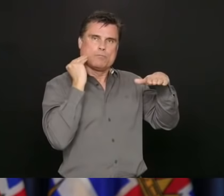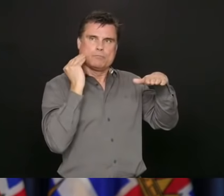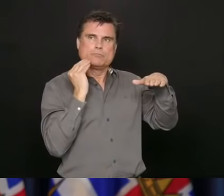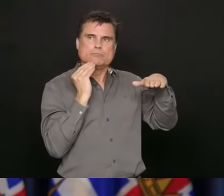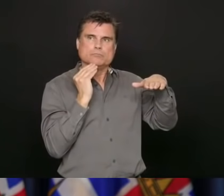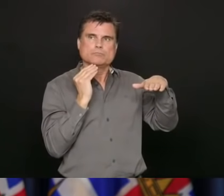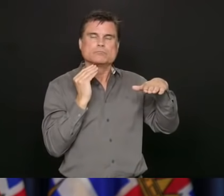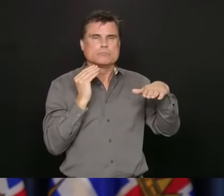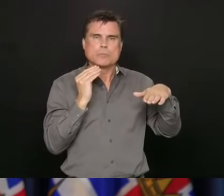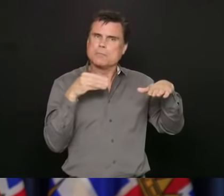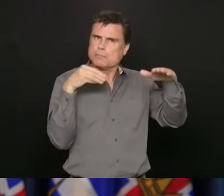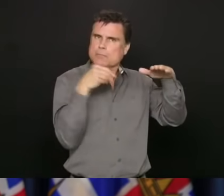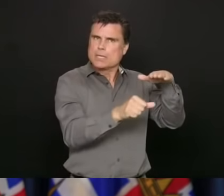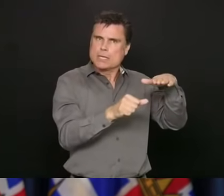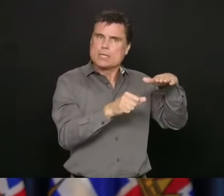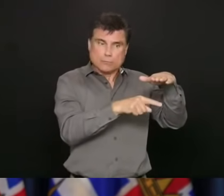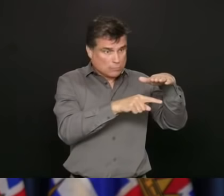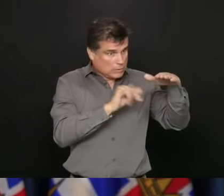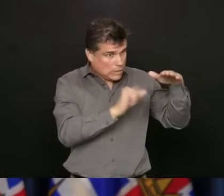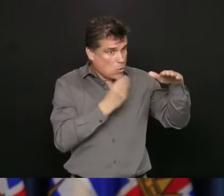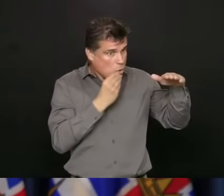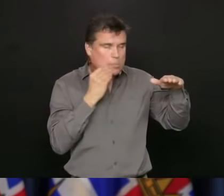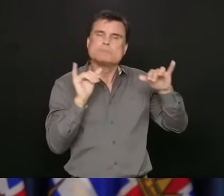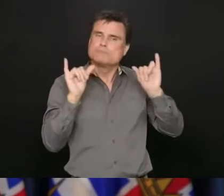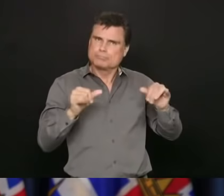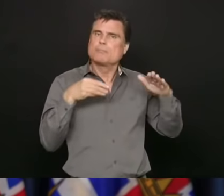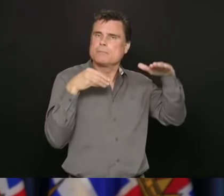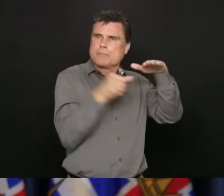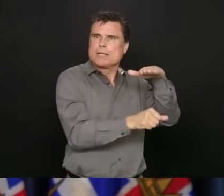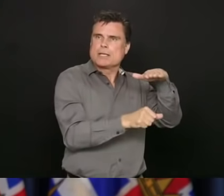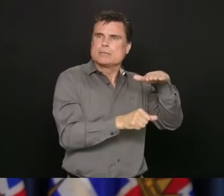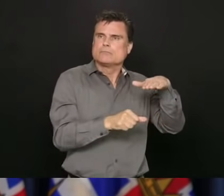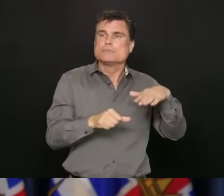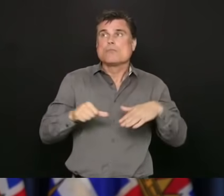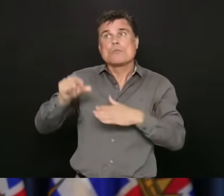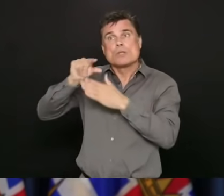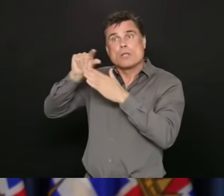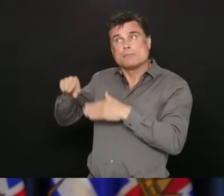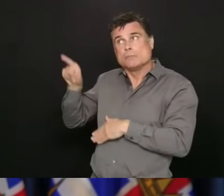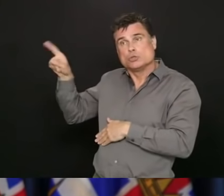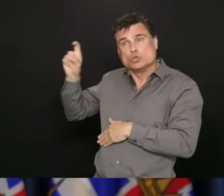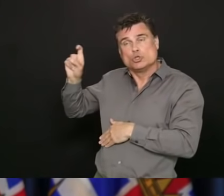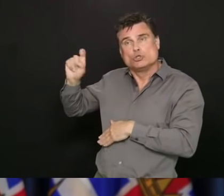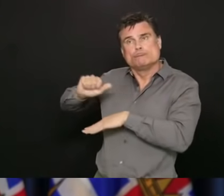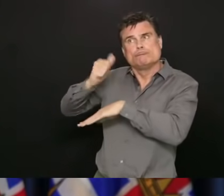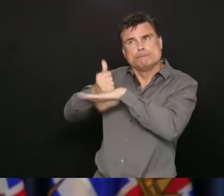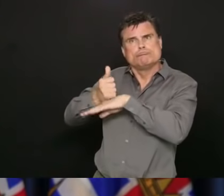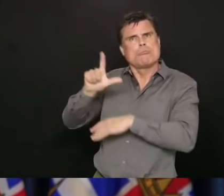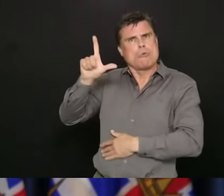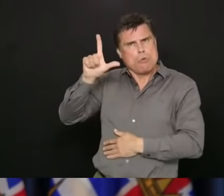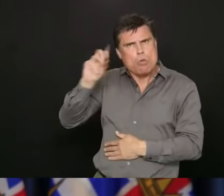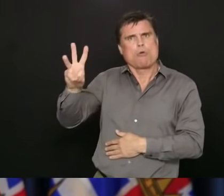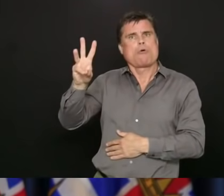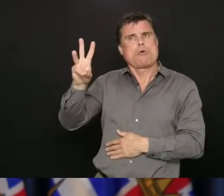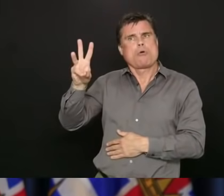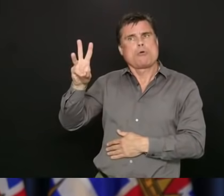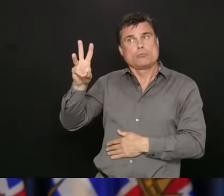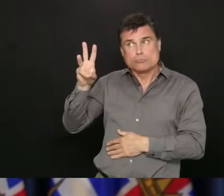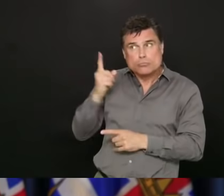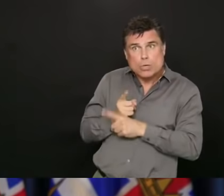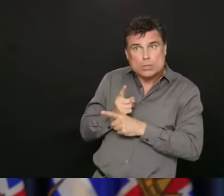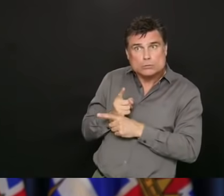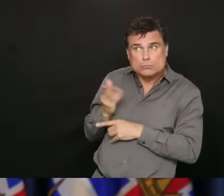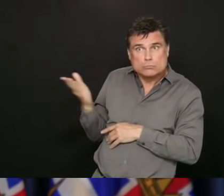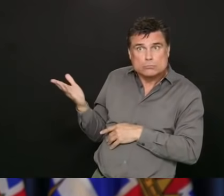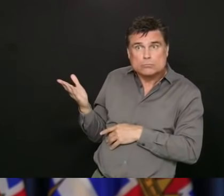you're part-time, full-time, you must be paid for when you are off sick? Is this something that can be done? Is this something that you're considering doing, or are